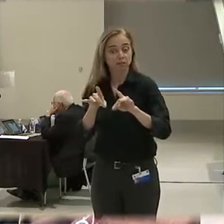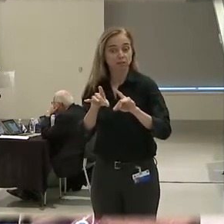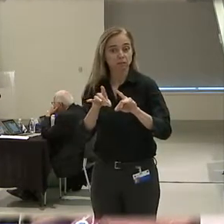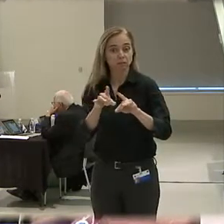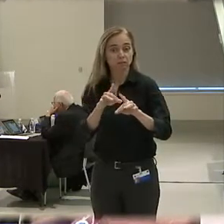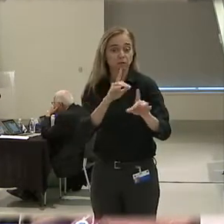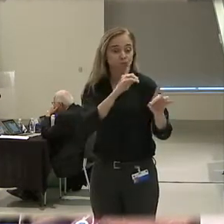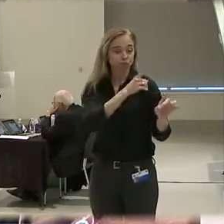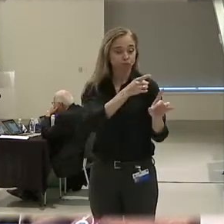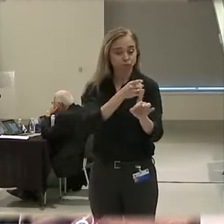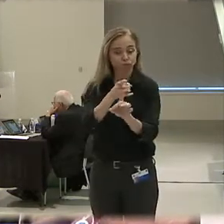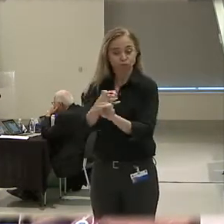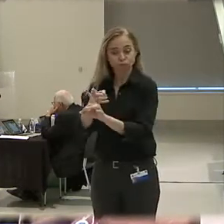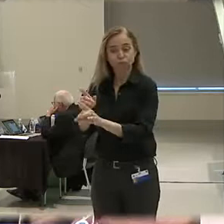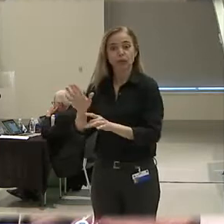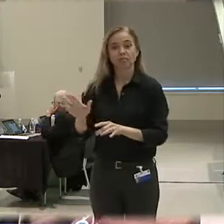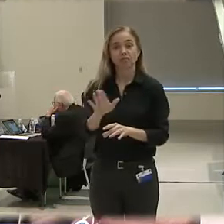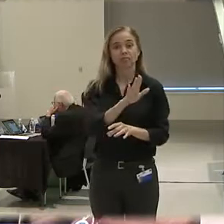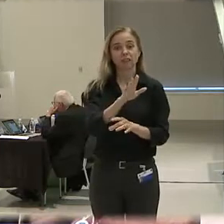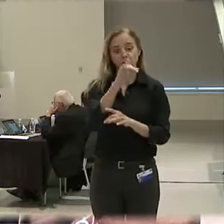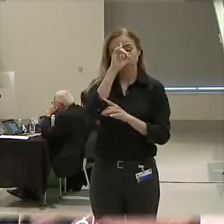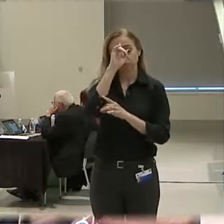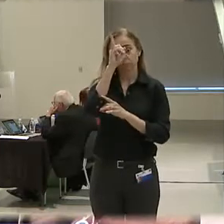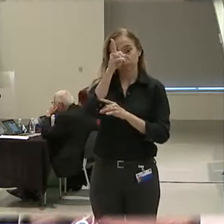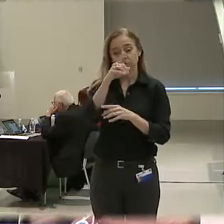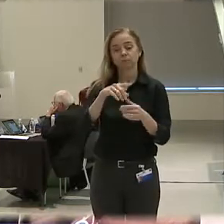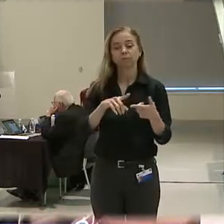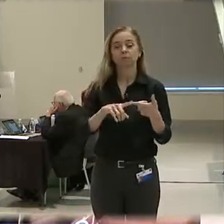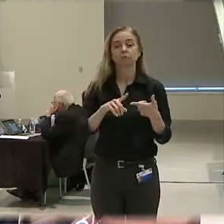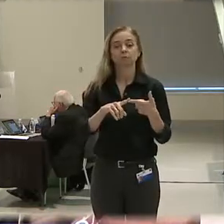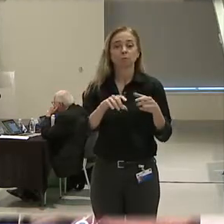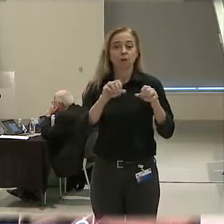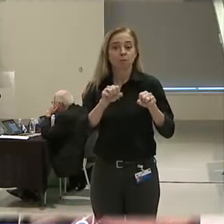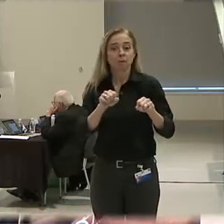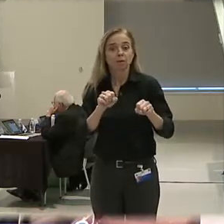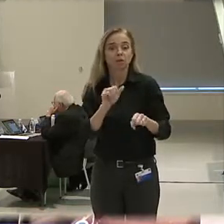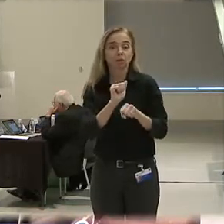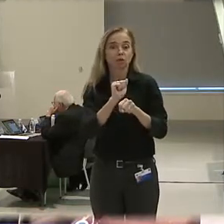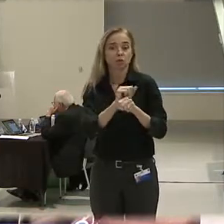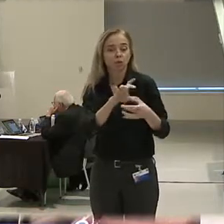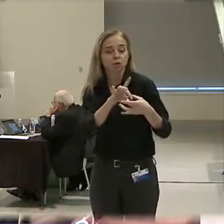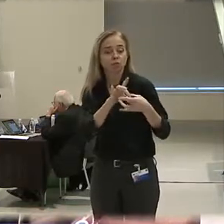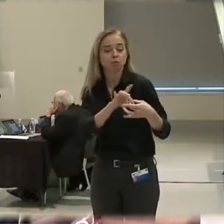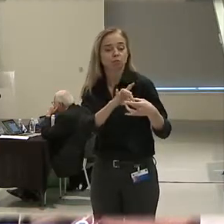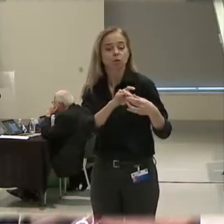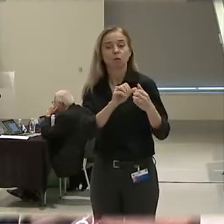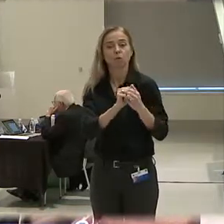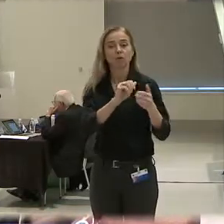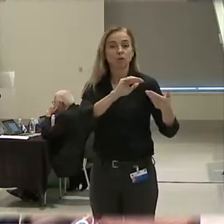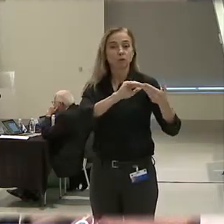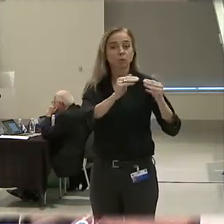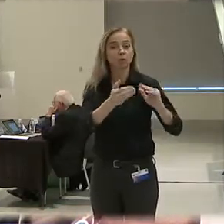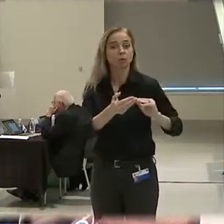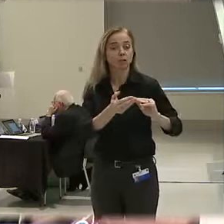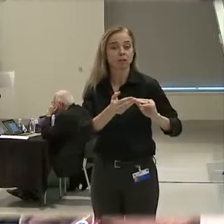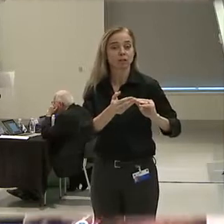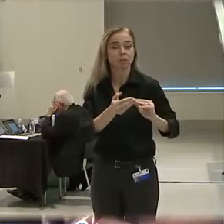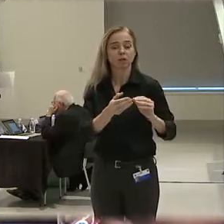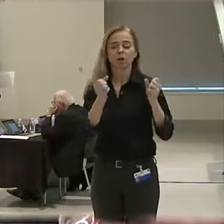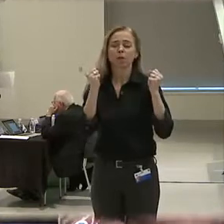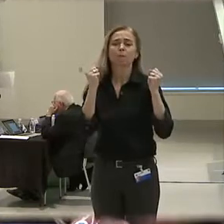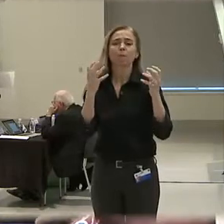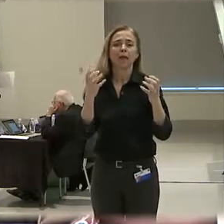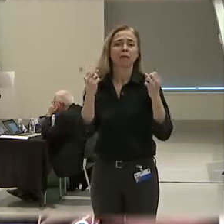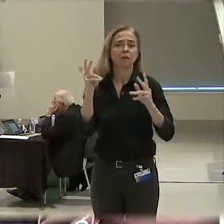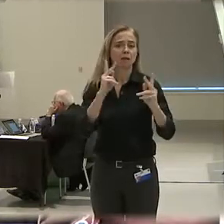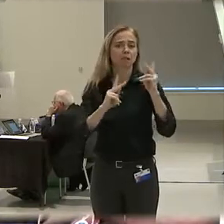purposely for their emotional intelligence, for their ability to work with community, from hundreds and hundreds of